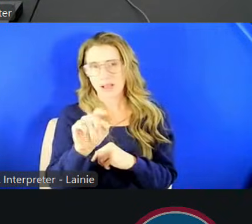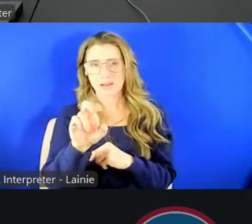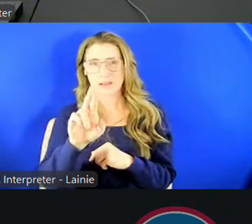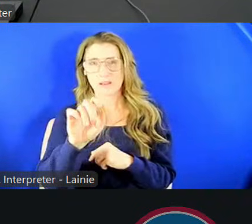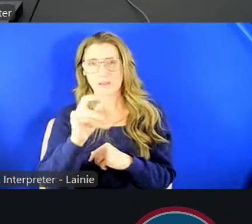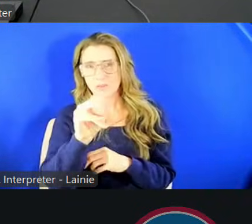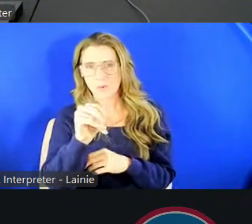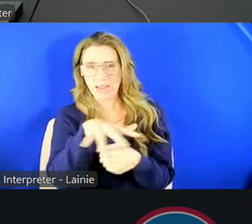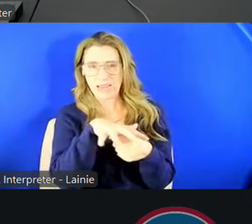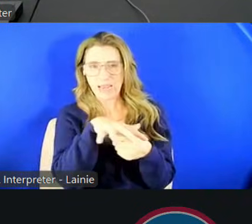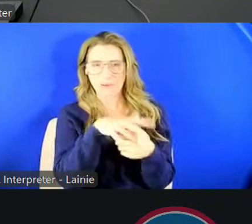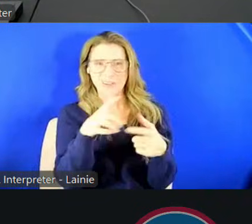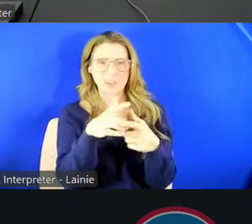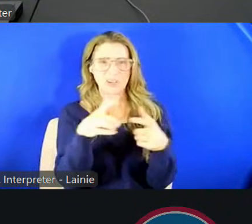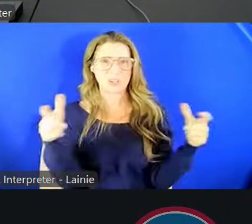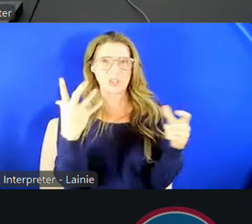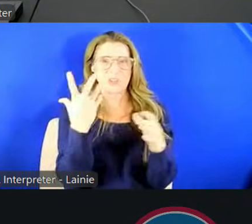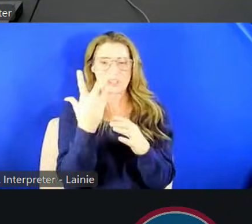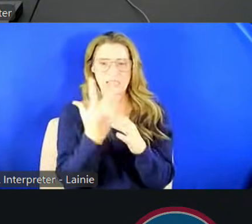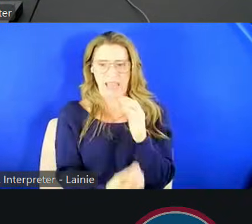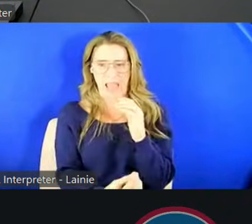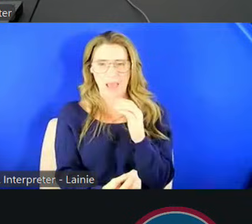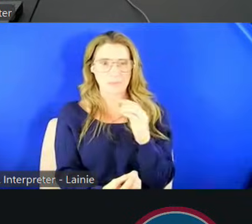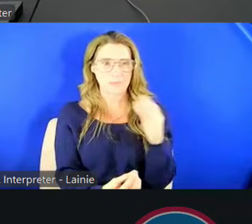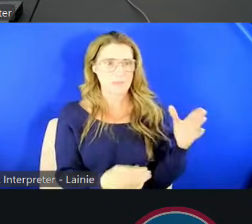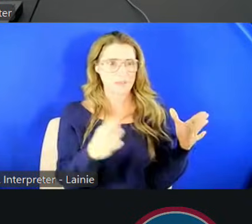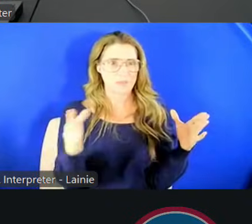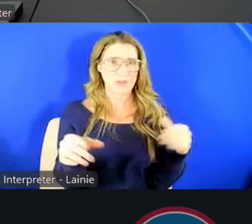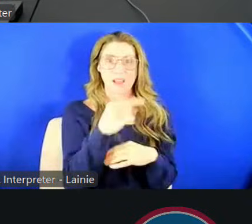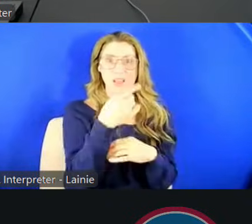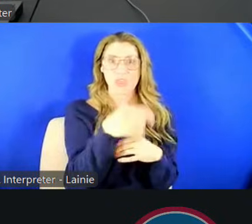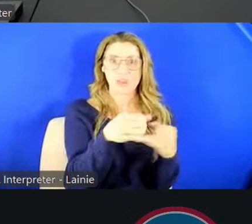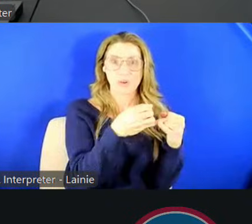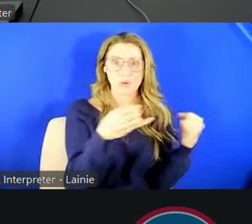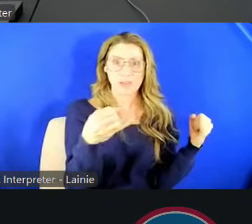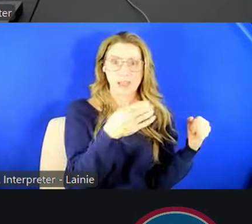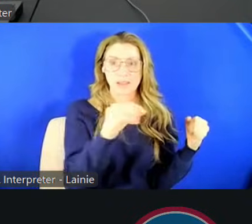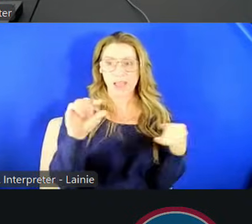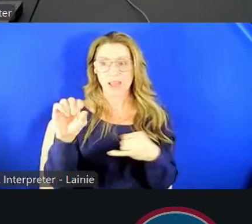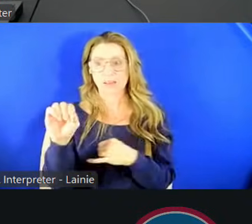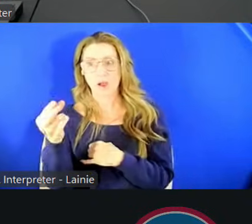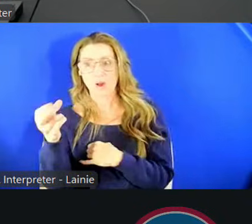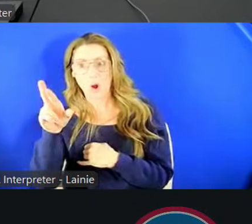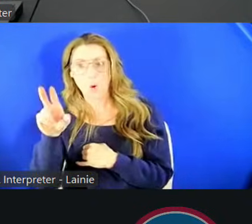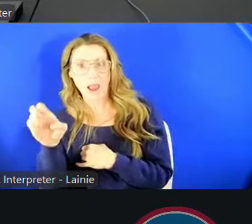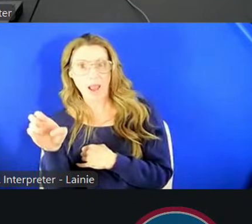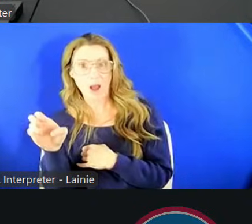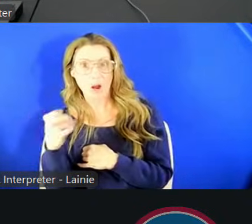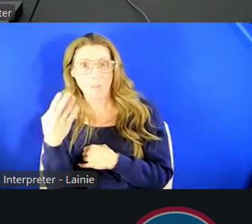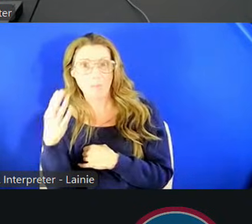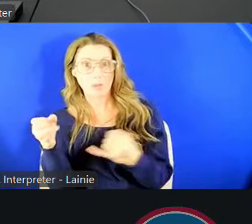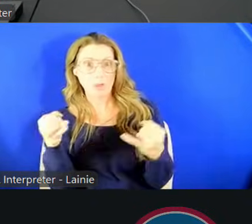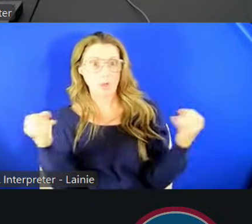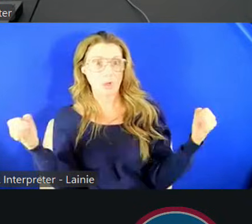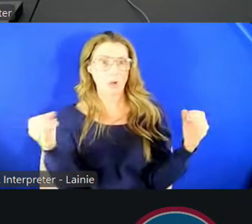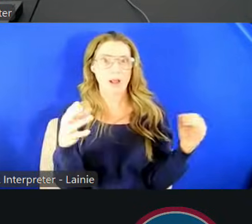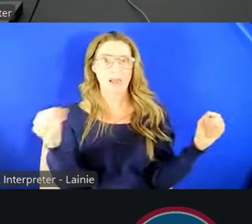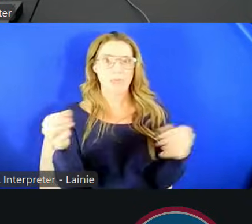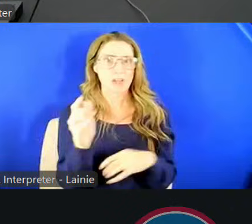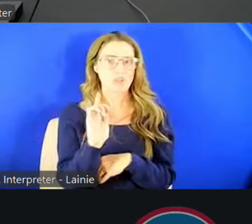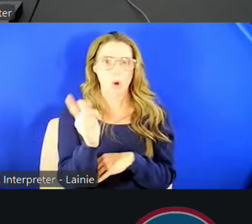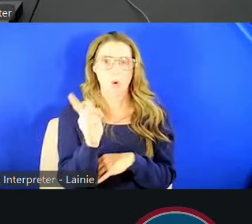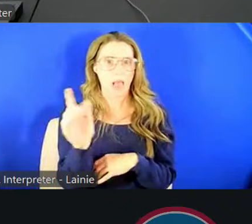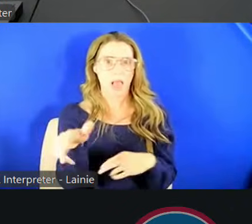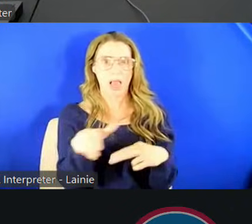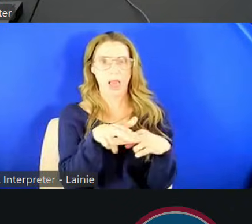there's just that huge gap between the Green Line and then the O'Hare branch of the Blue Line, so they don't have L service. So the bus is like the way that they get around. They take a